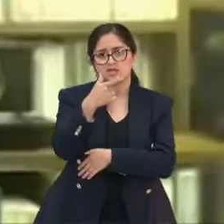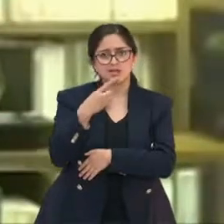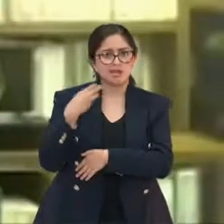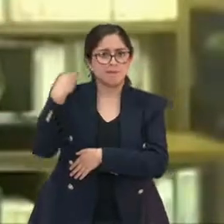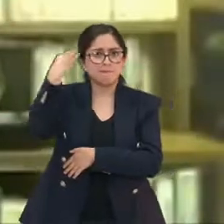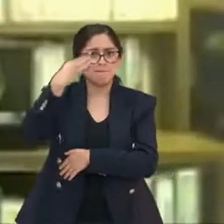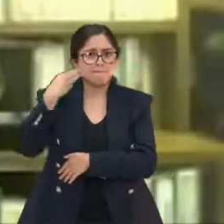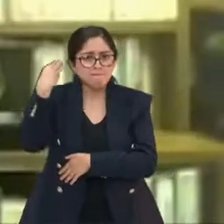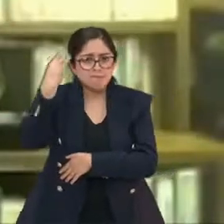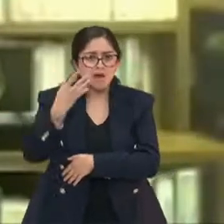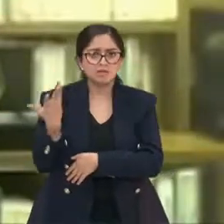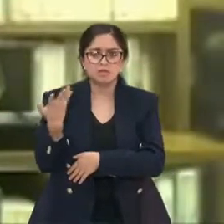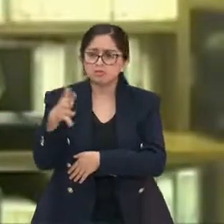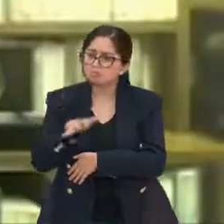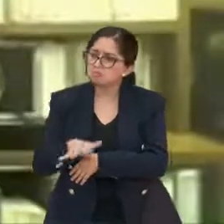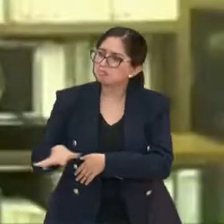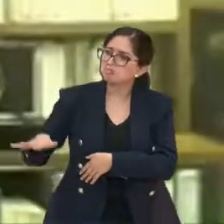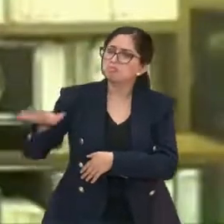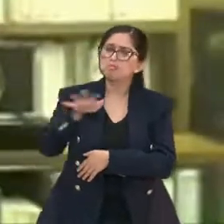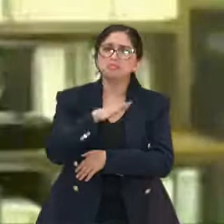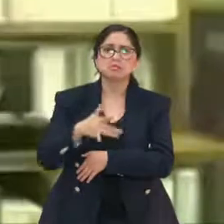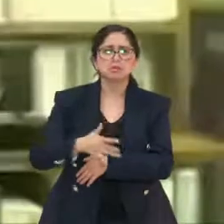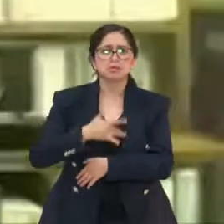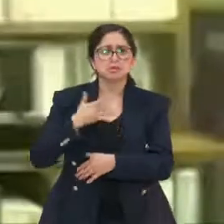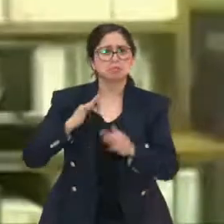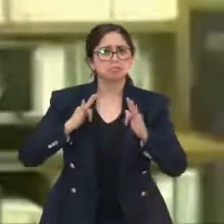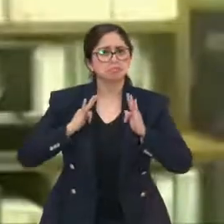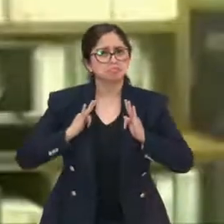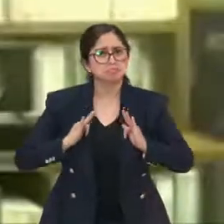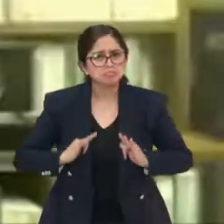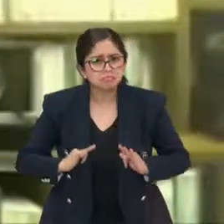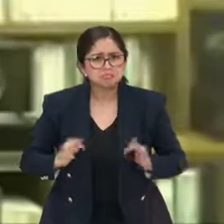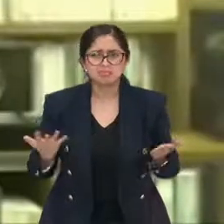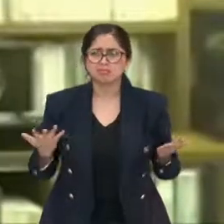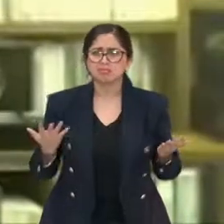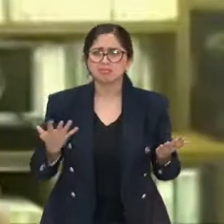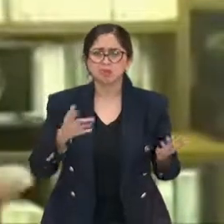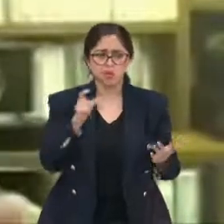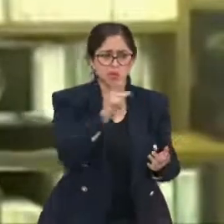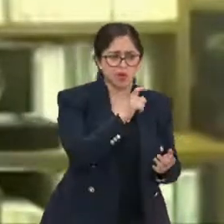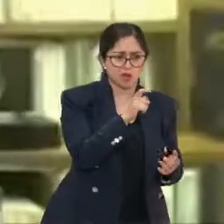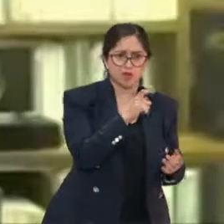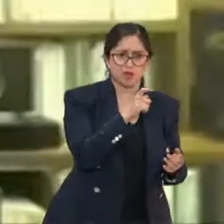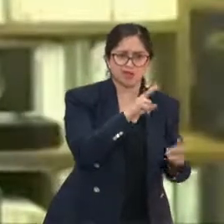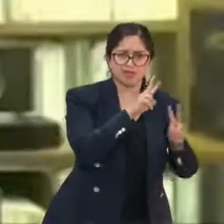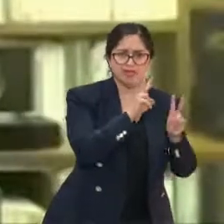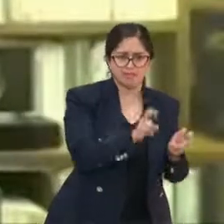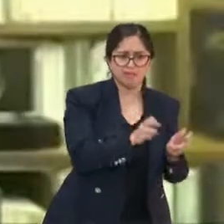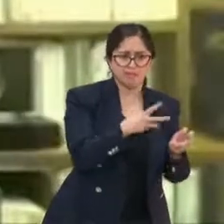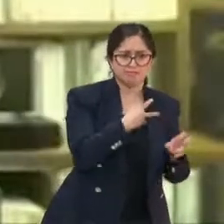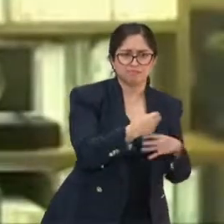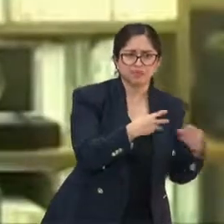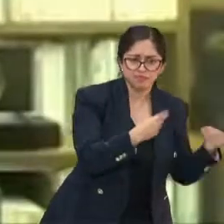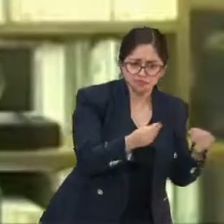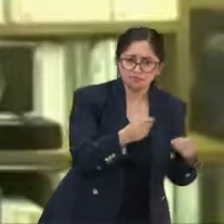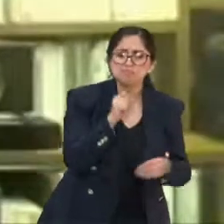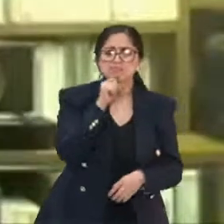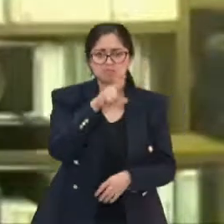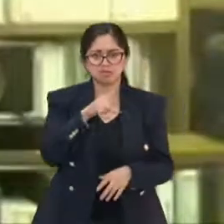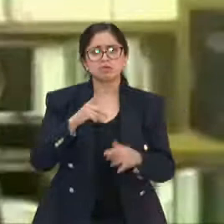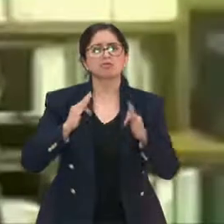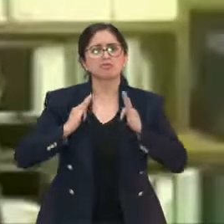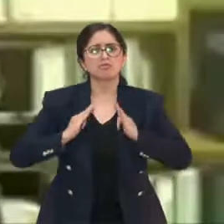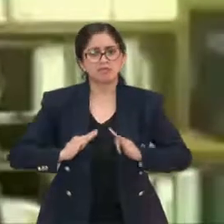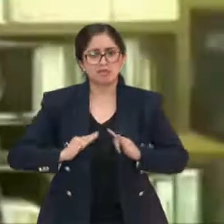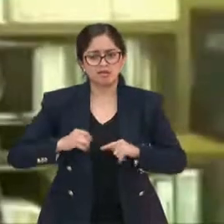will be voting on Sunday, March the 7th, peacefully, regarding the pandemic and